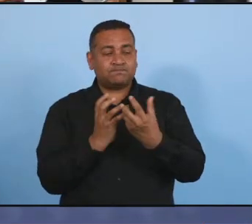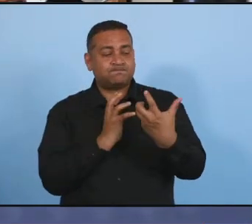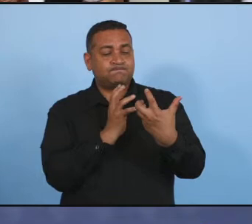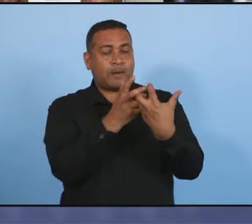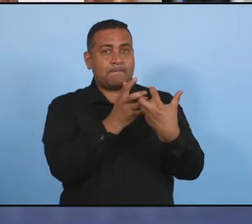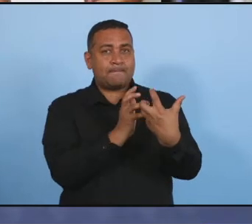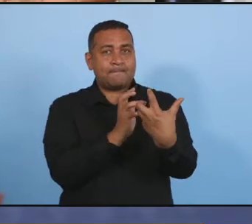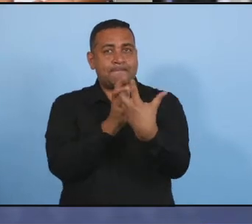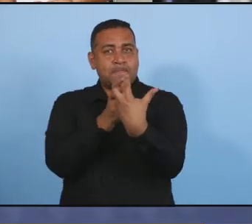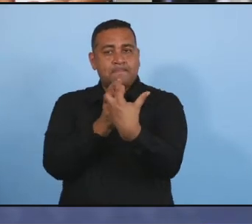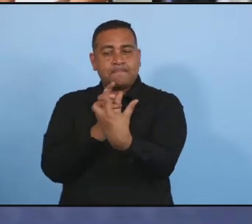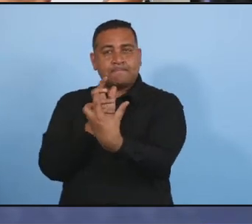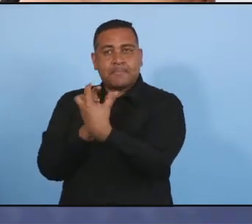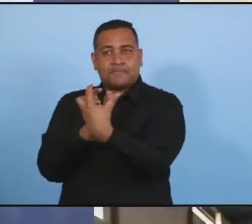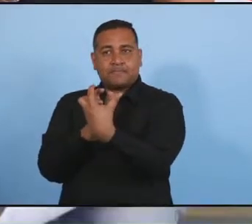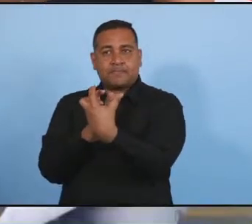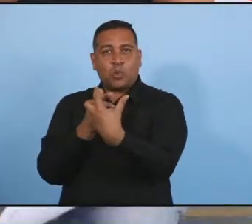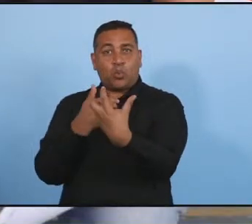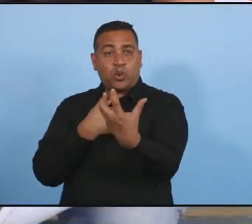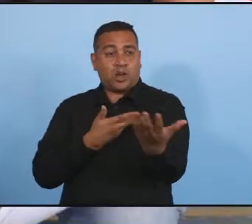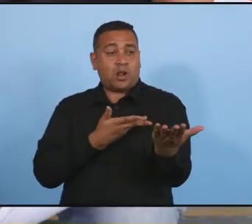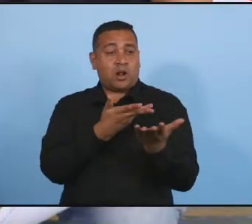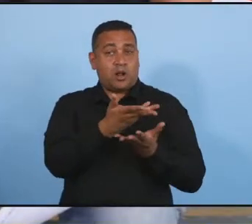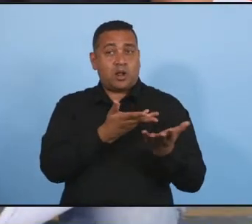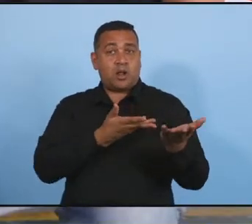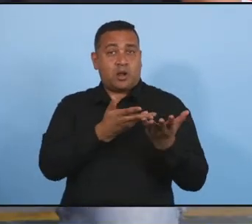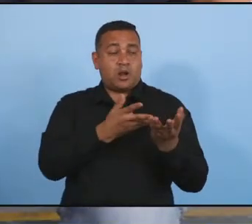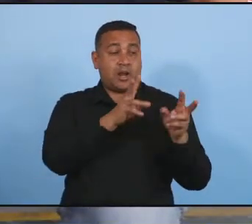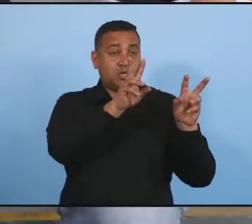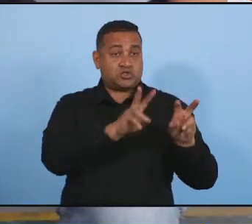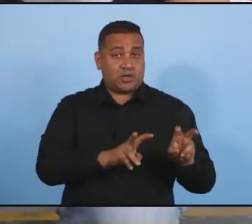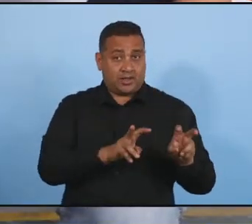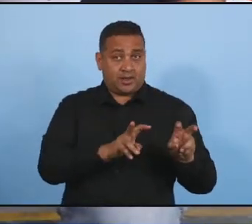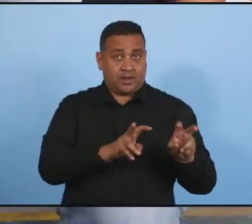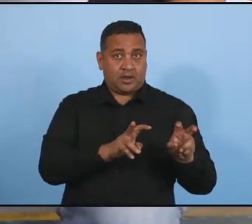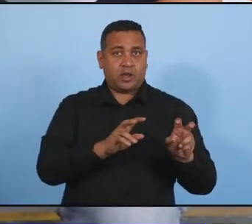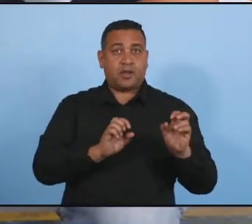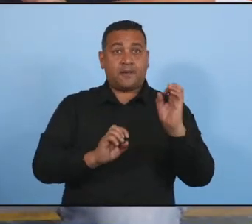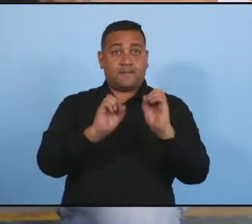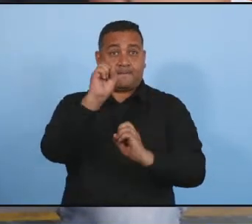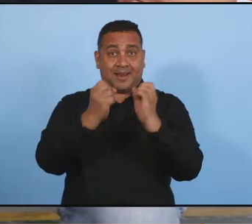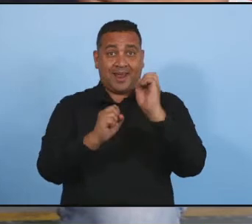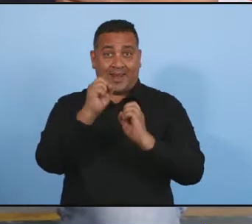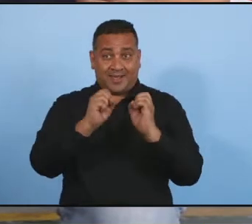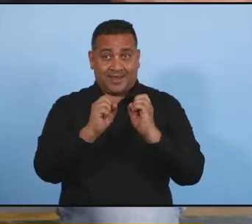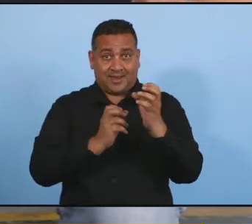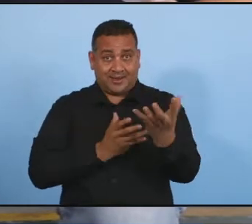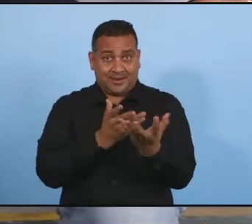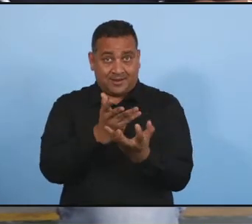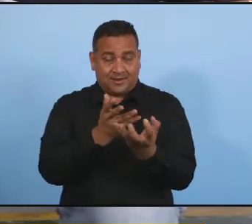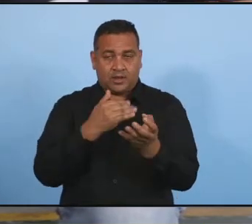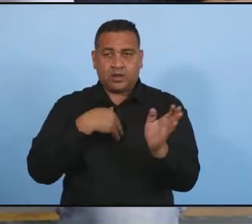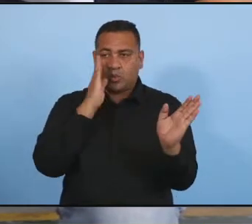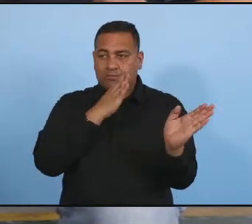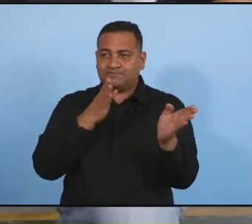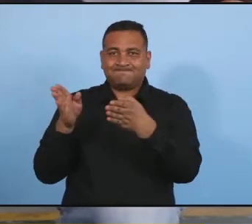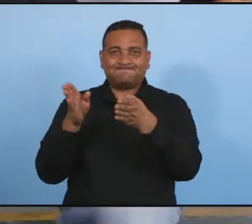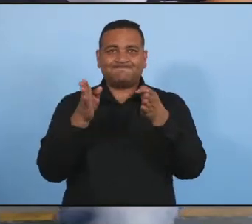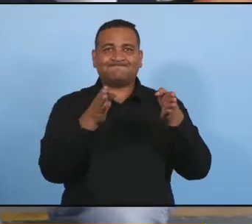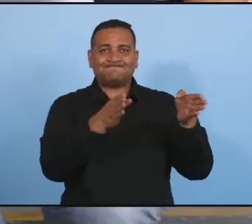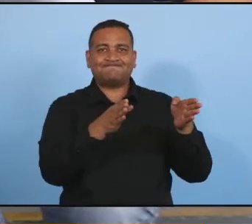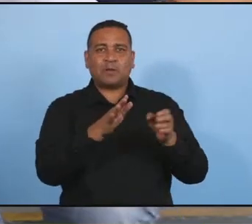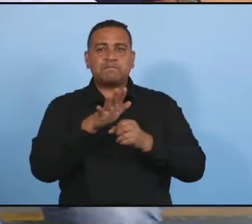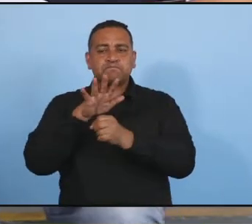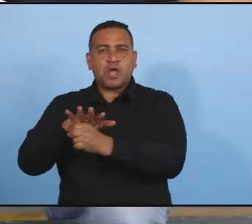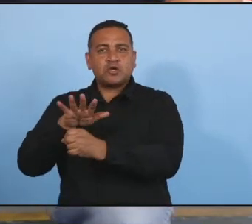we've kind of got a broad overview of mechanical and all of that, and now we're moving into the pneumatics, the hydraulics.